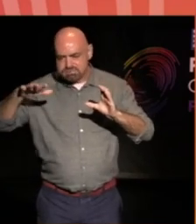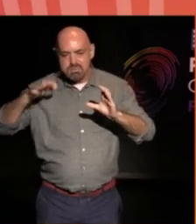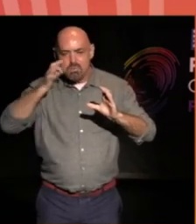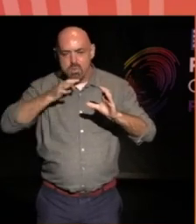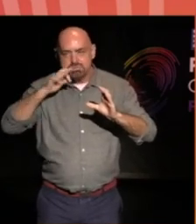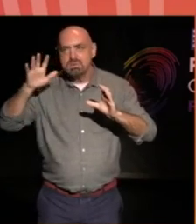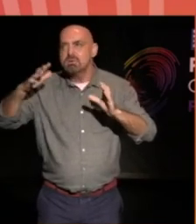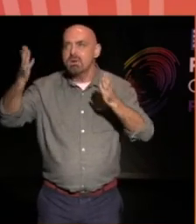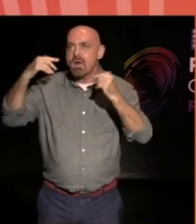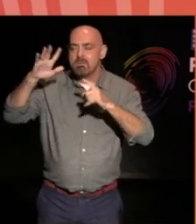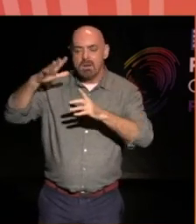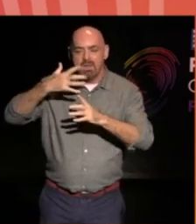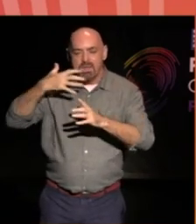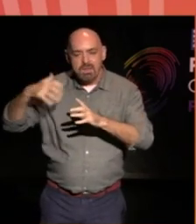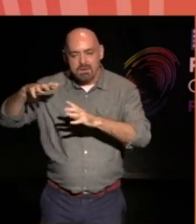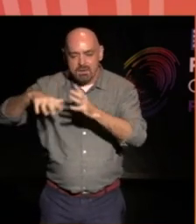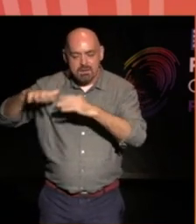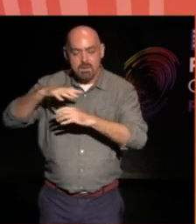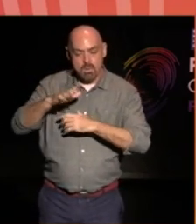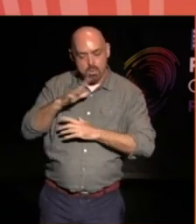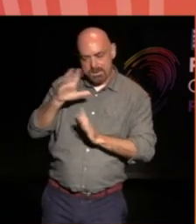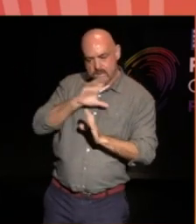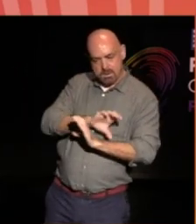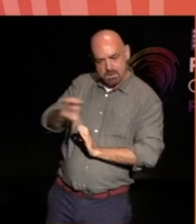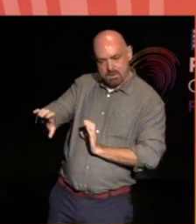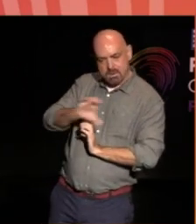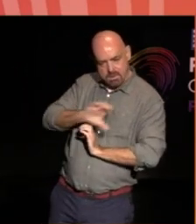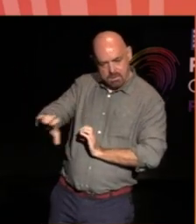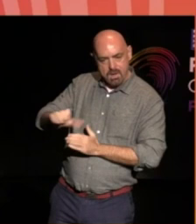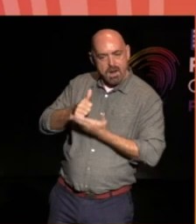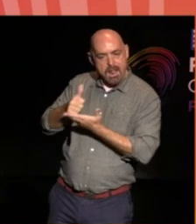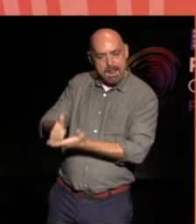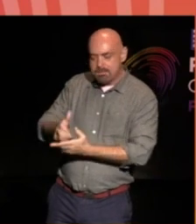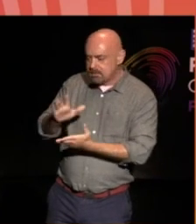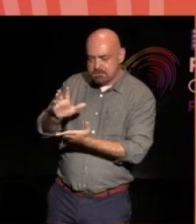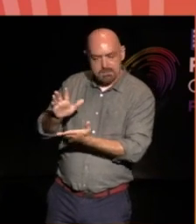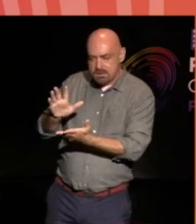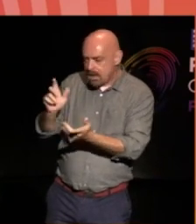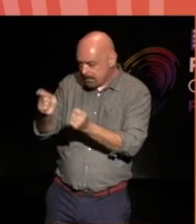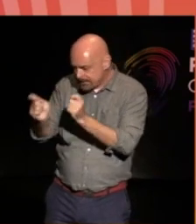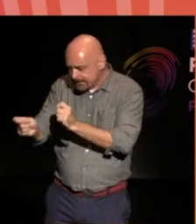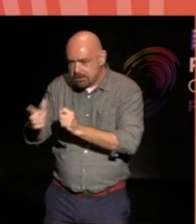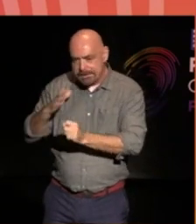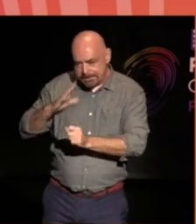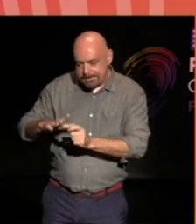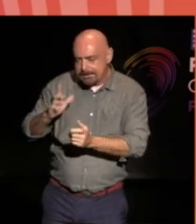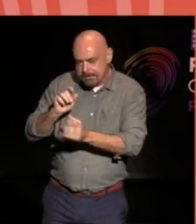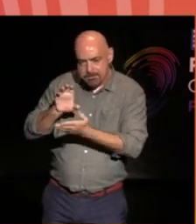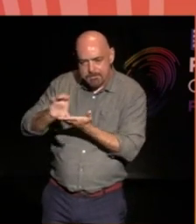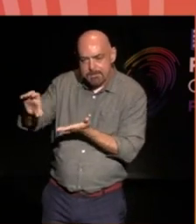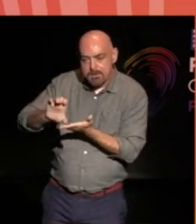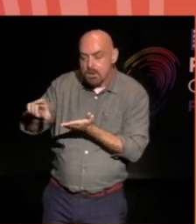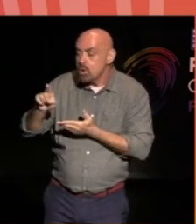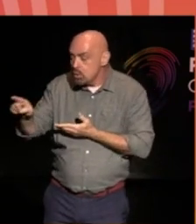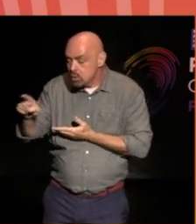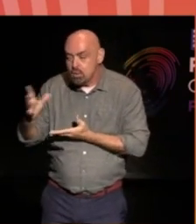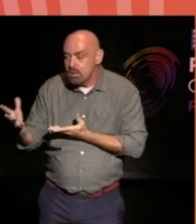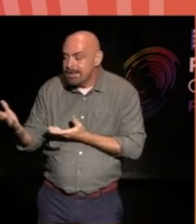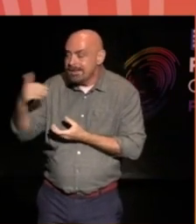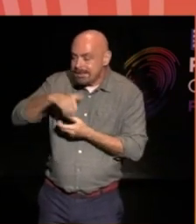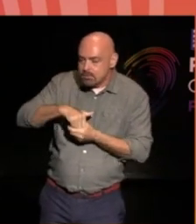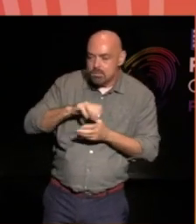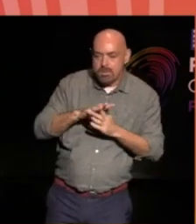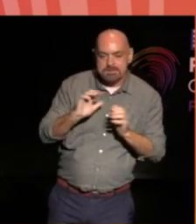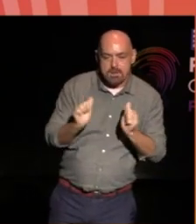change, that we will finance your mitigation policies and we will help finance your adaptation. If you are prepared to come into this agreement with